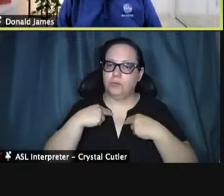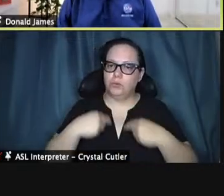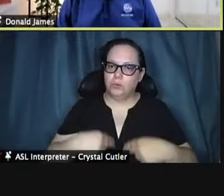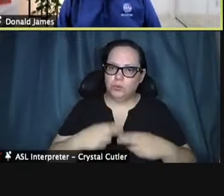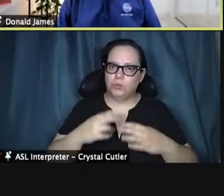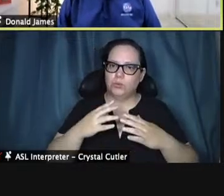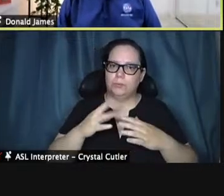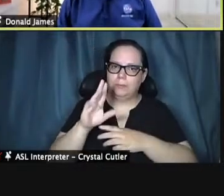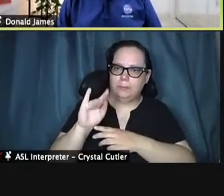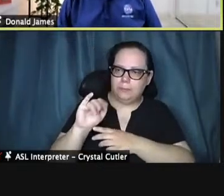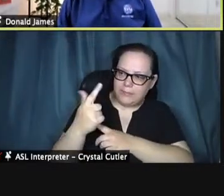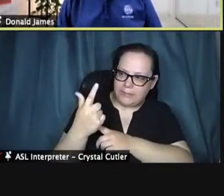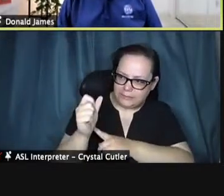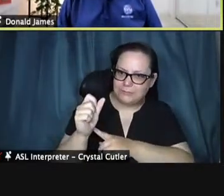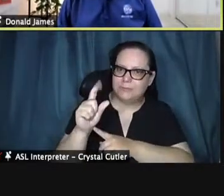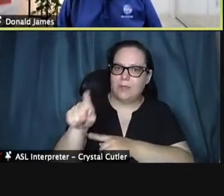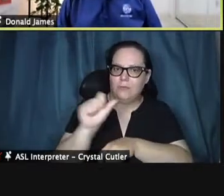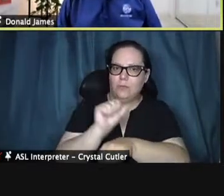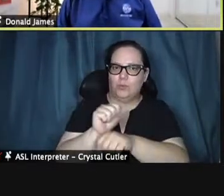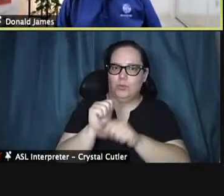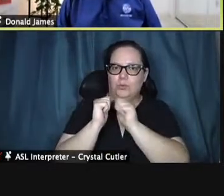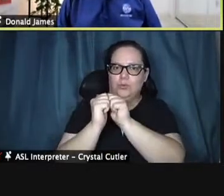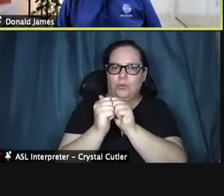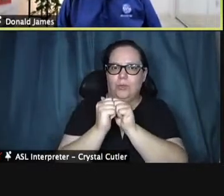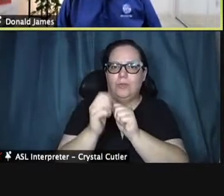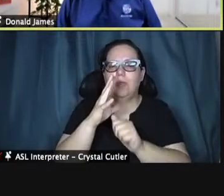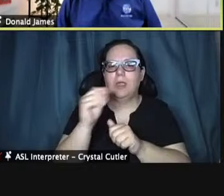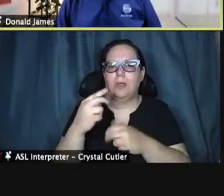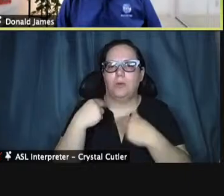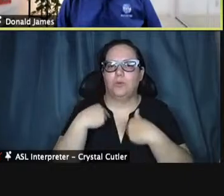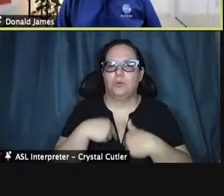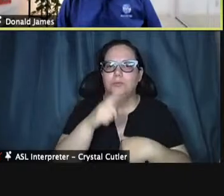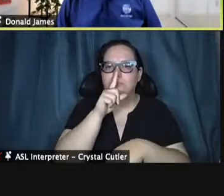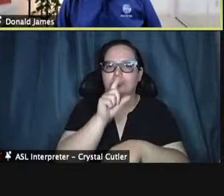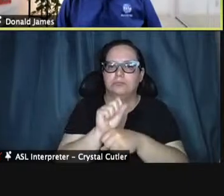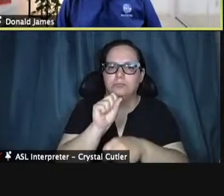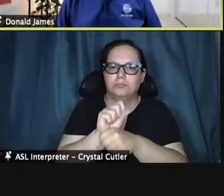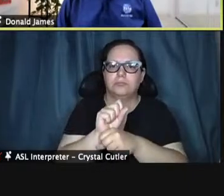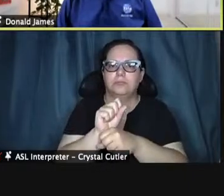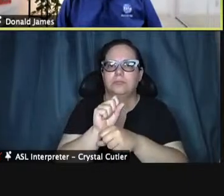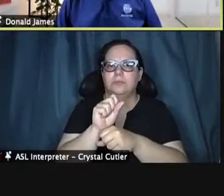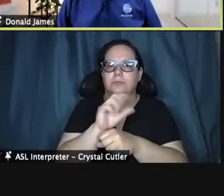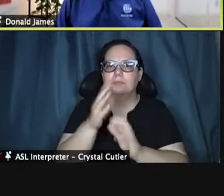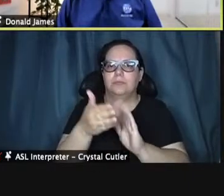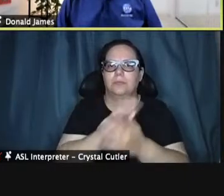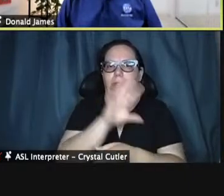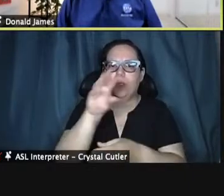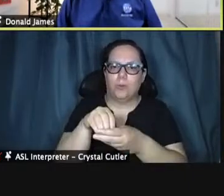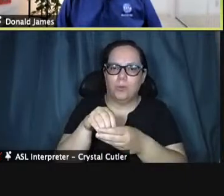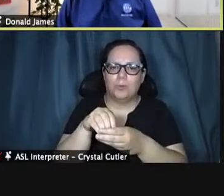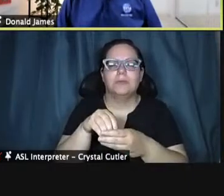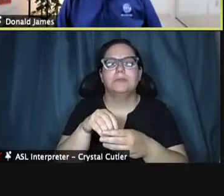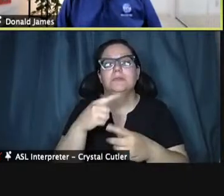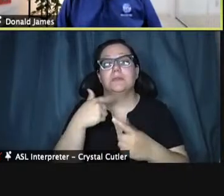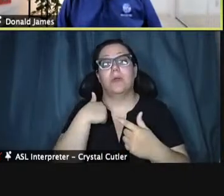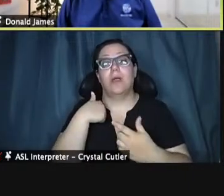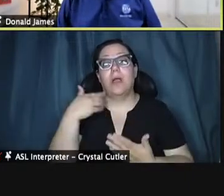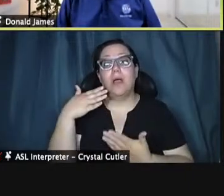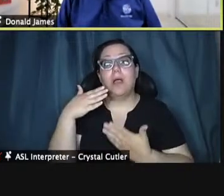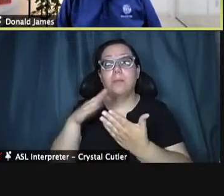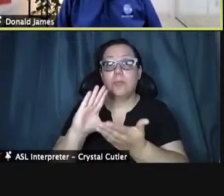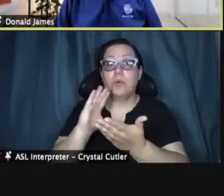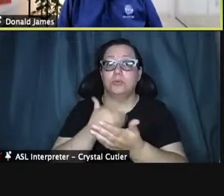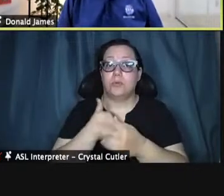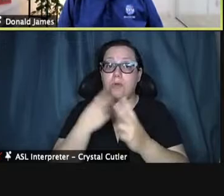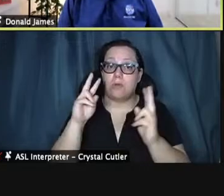work together, and human beings that have to be included. And so I'm approaching our